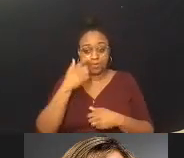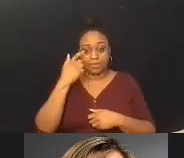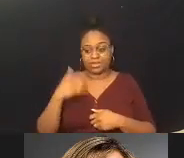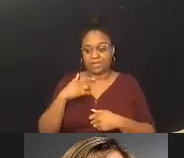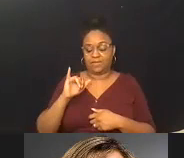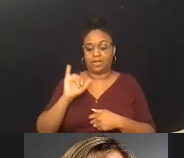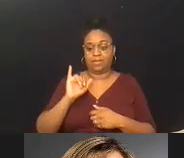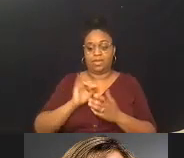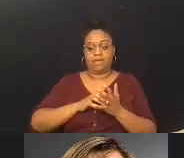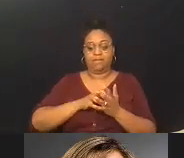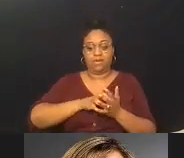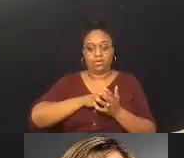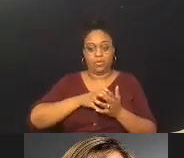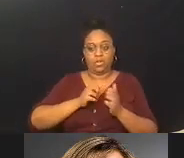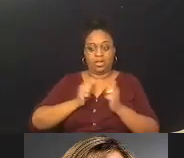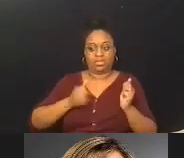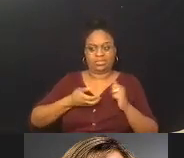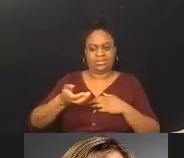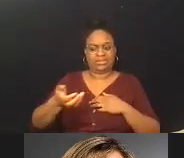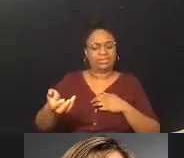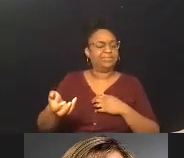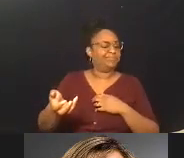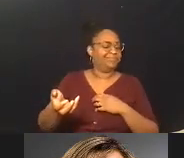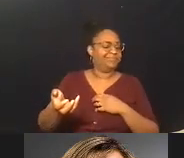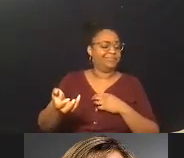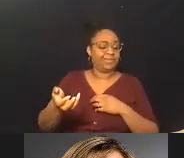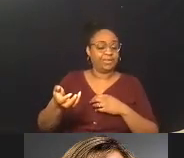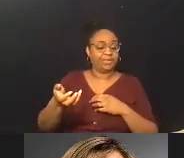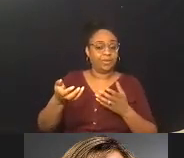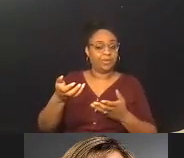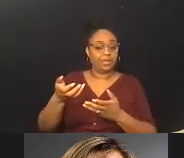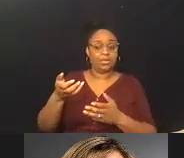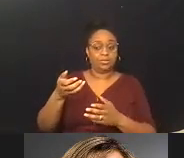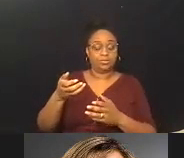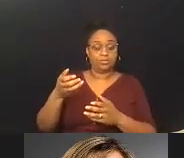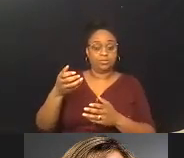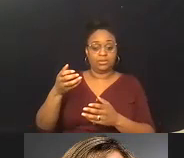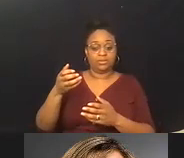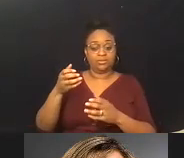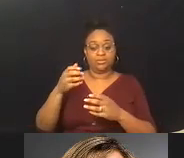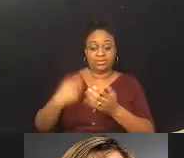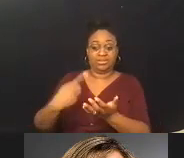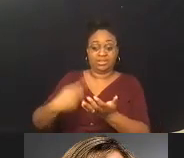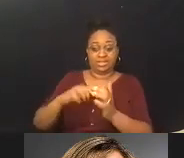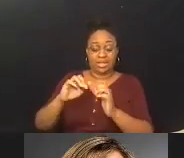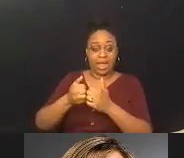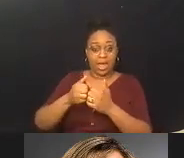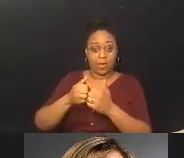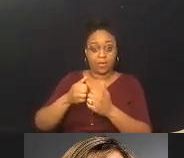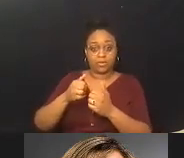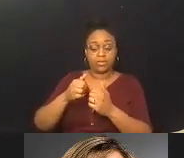the ways in which some less diverse places have been harmful to me.